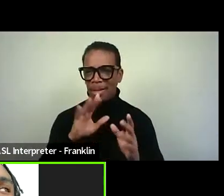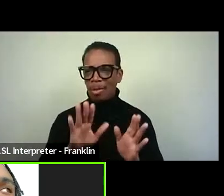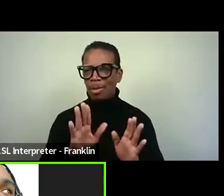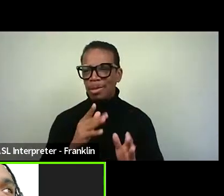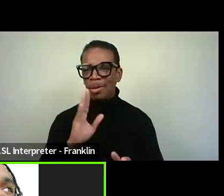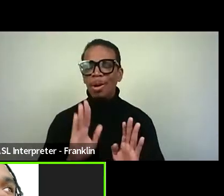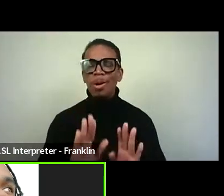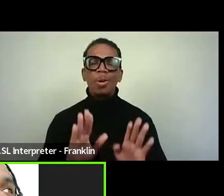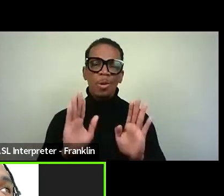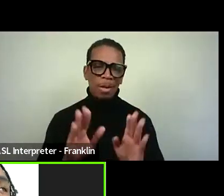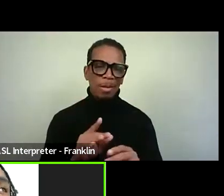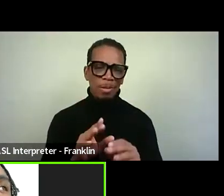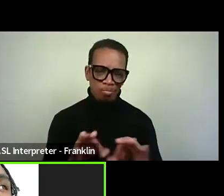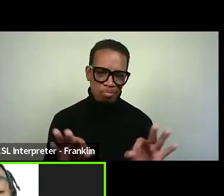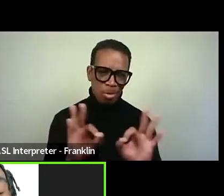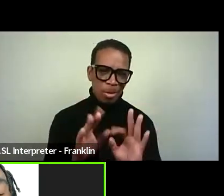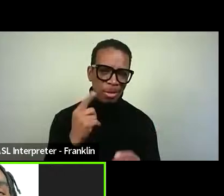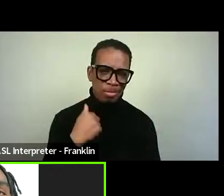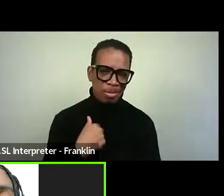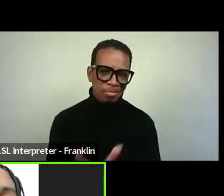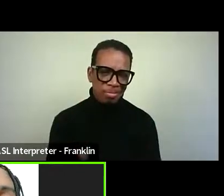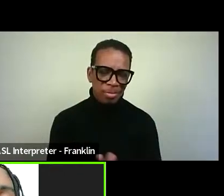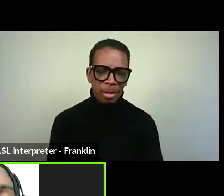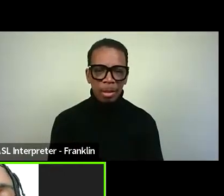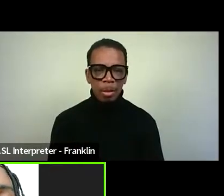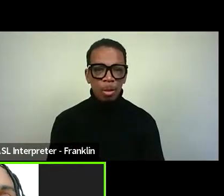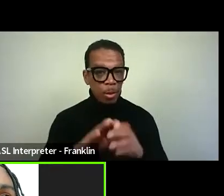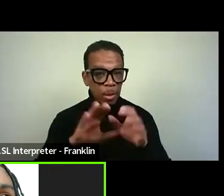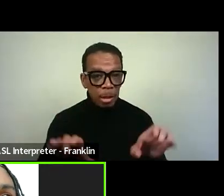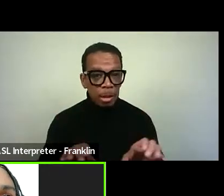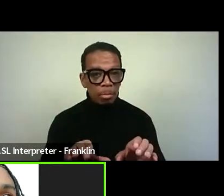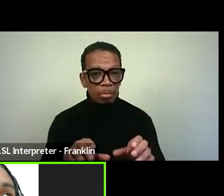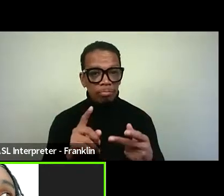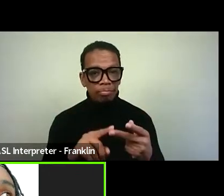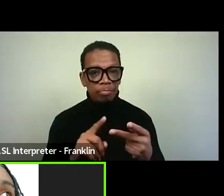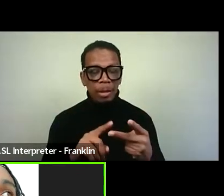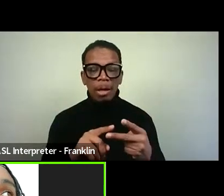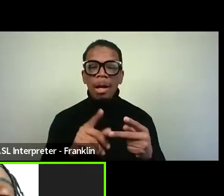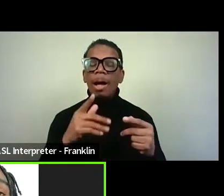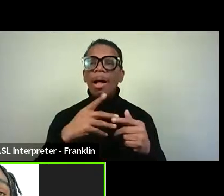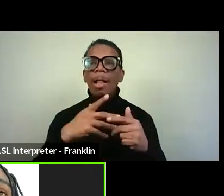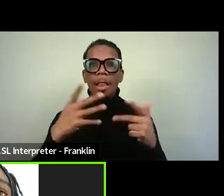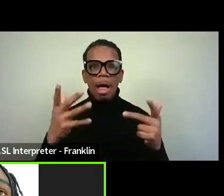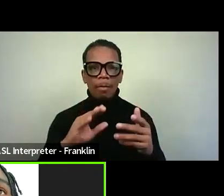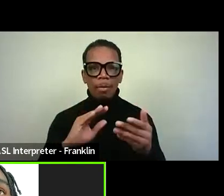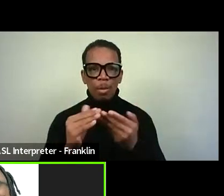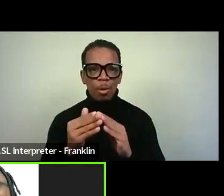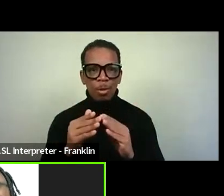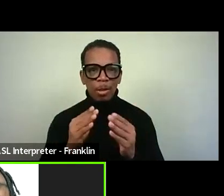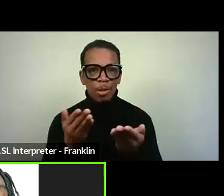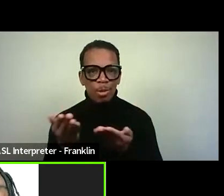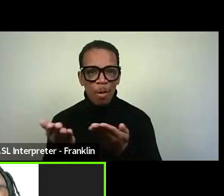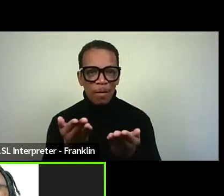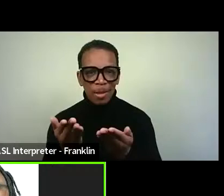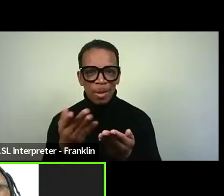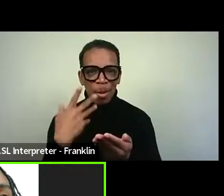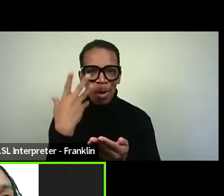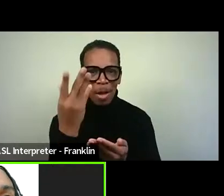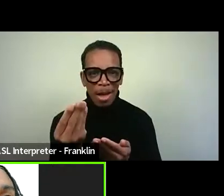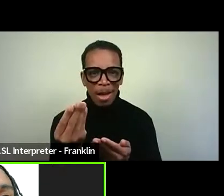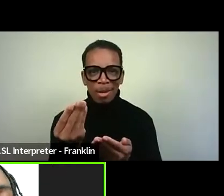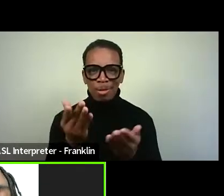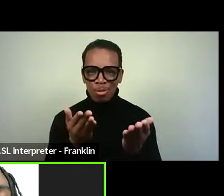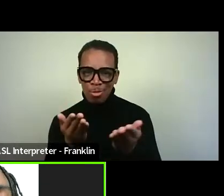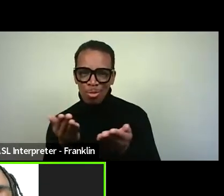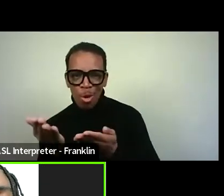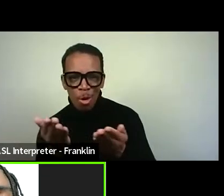that was a great perk to it. However, we did a lot of community service. We were really big about putting our face in the community,